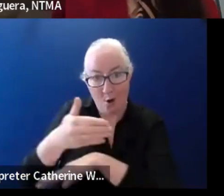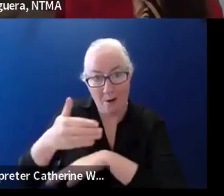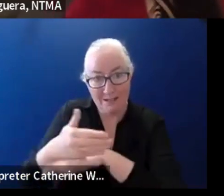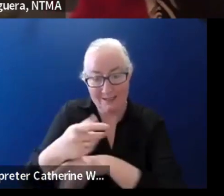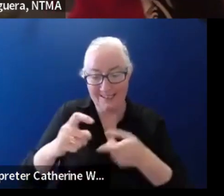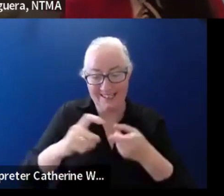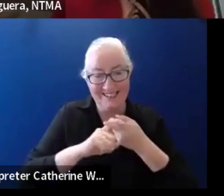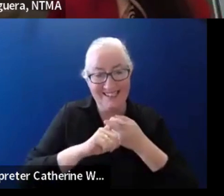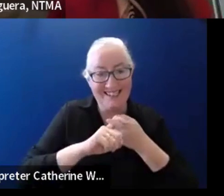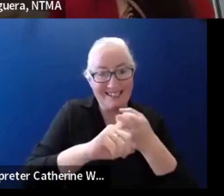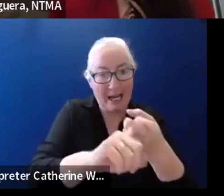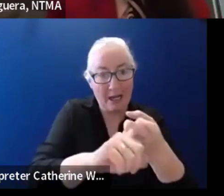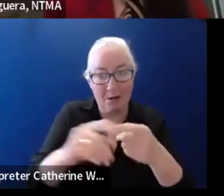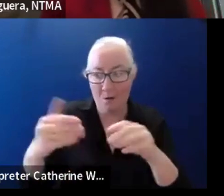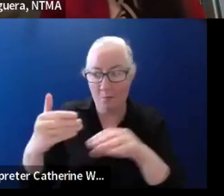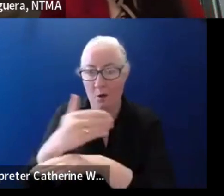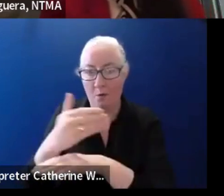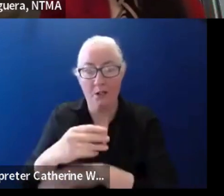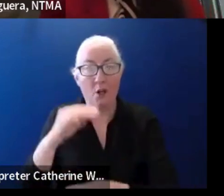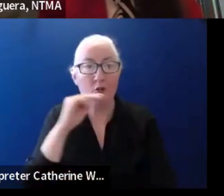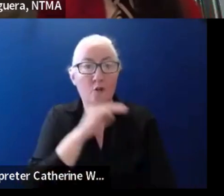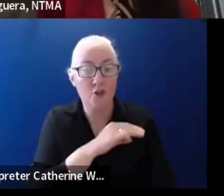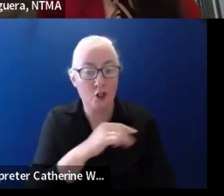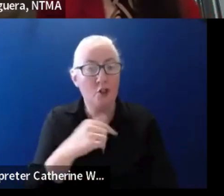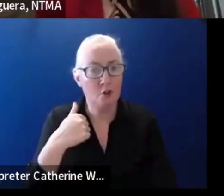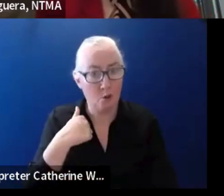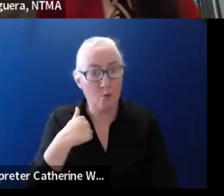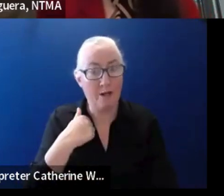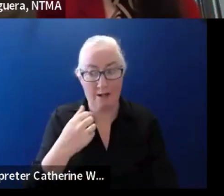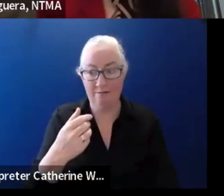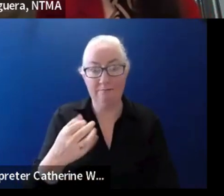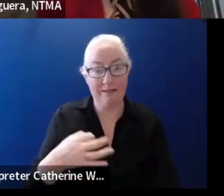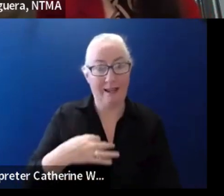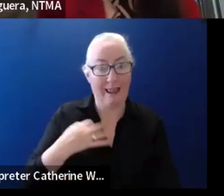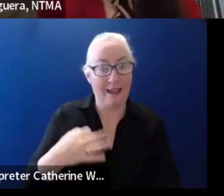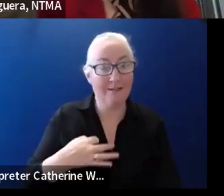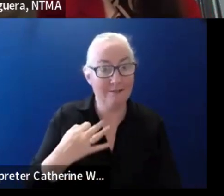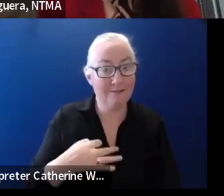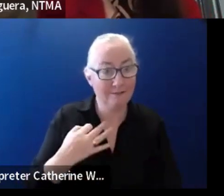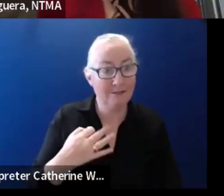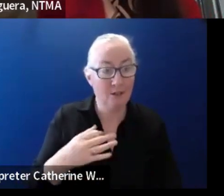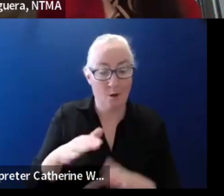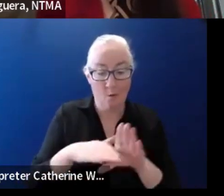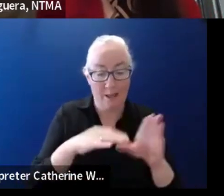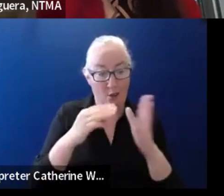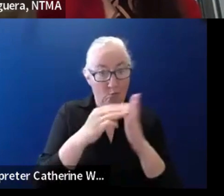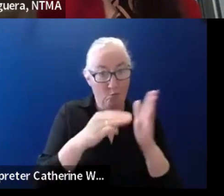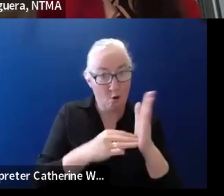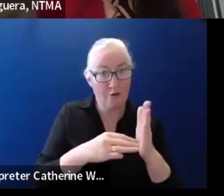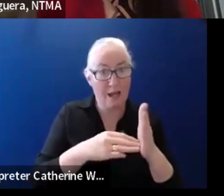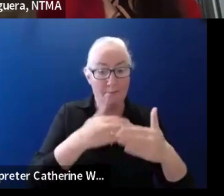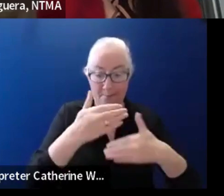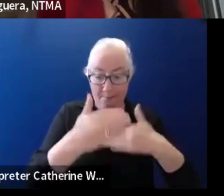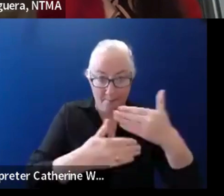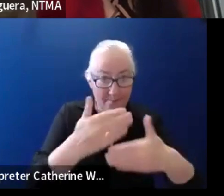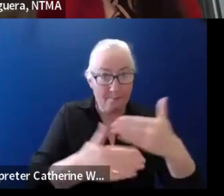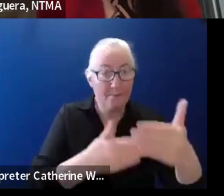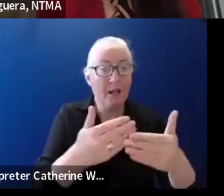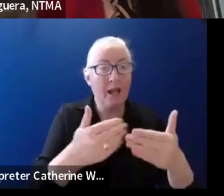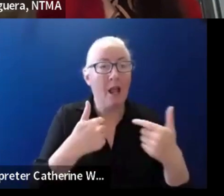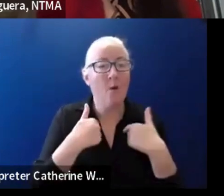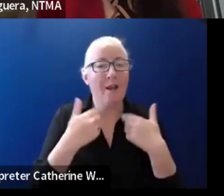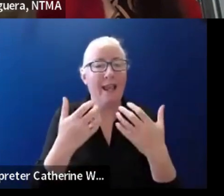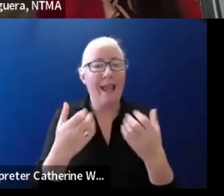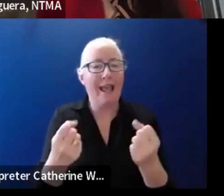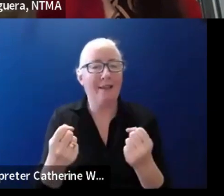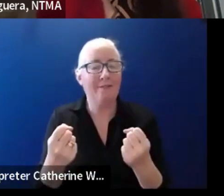of it is really crucial. So we're delighted, I suppose, with the program, how it's gone. And also we have,